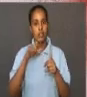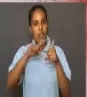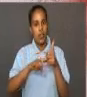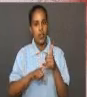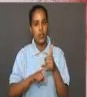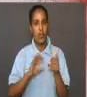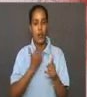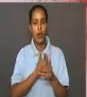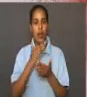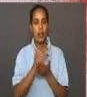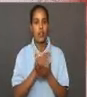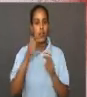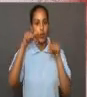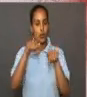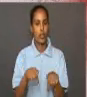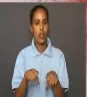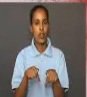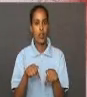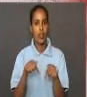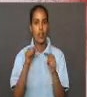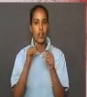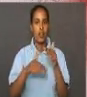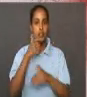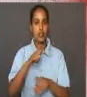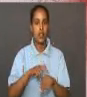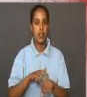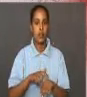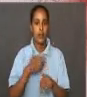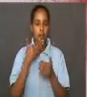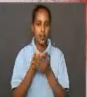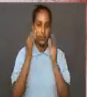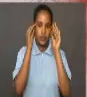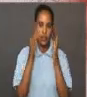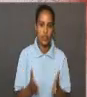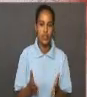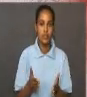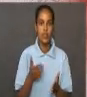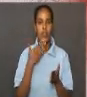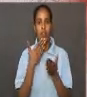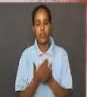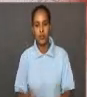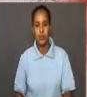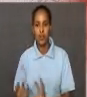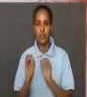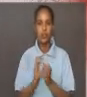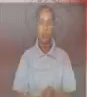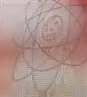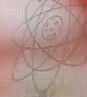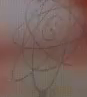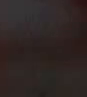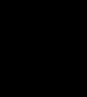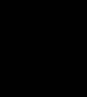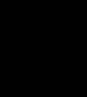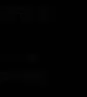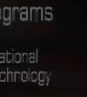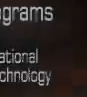brings us to the end of our lesson for today. Until next time, thank you, teacher. Thank you, students.